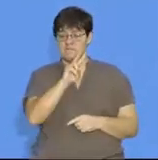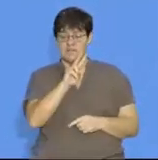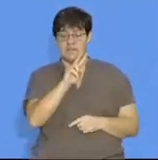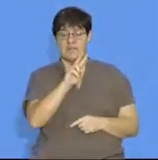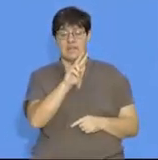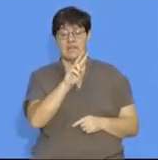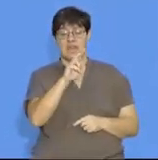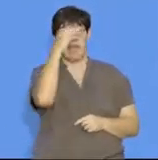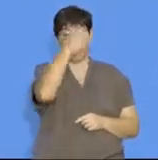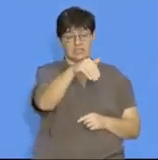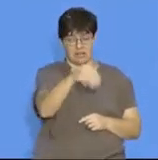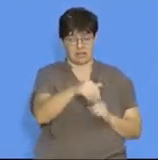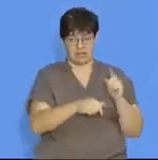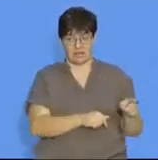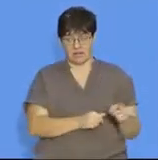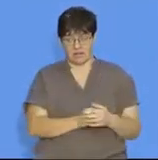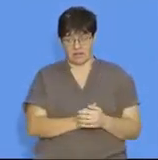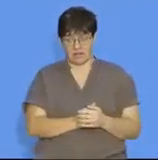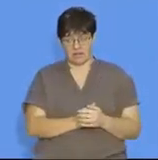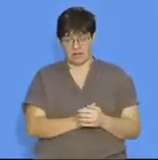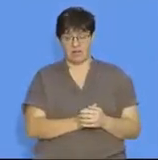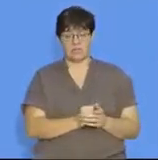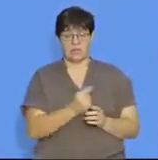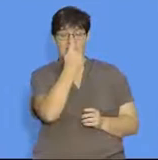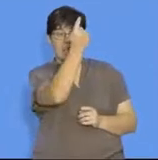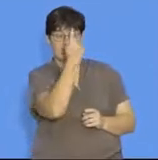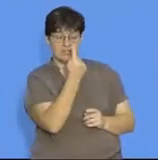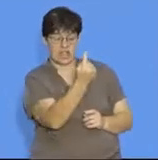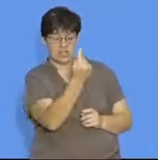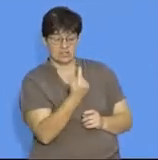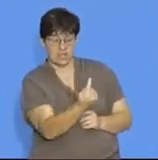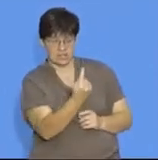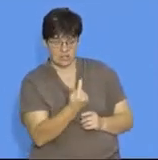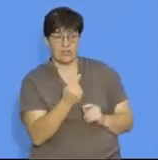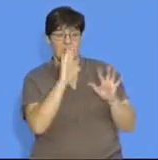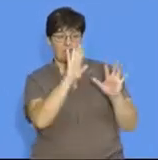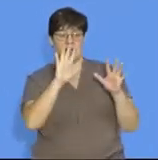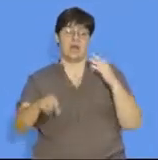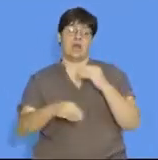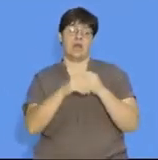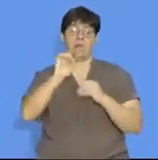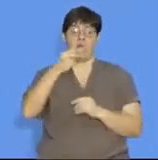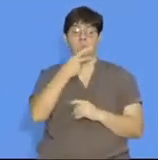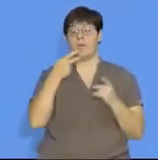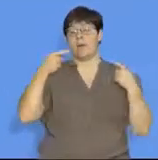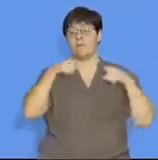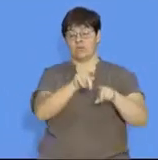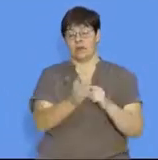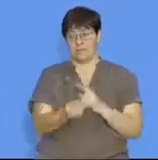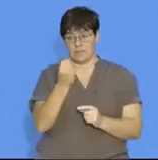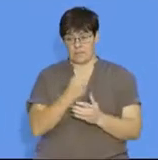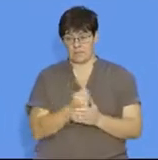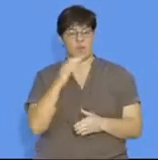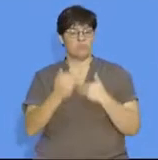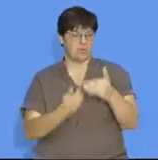repeat the step 4 times. It means in each time we add a 10 ohm resistor in parallel. Okay, so that's